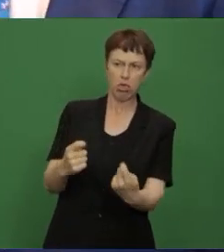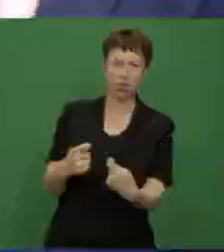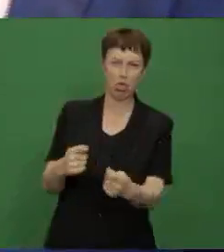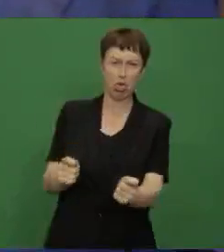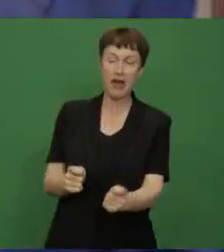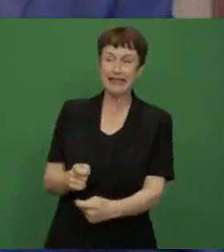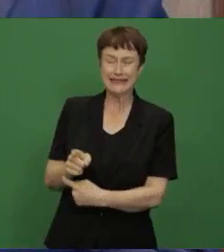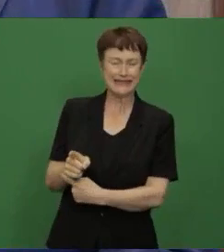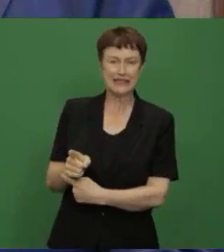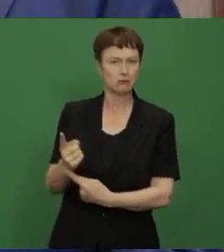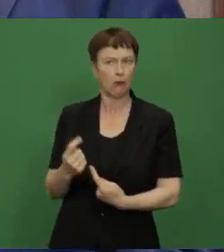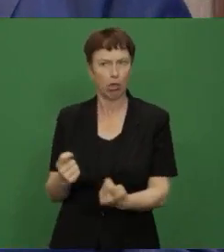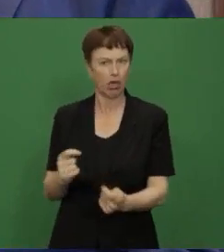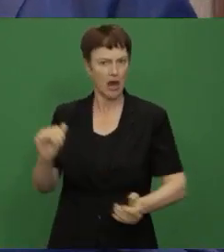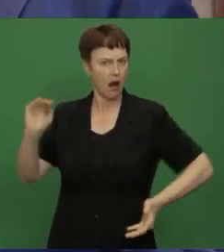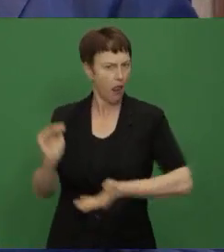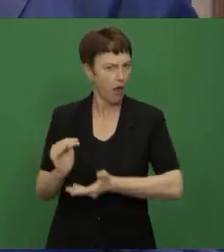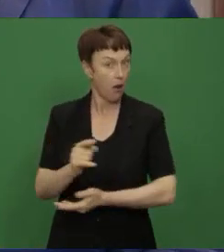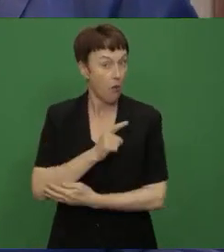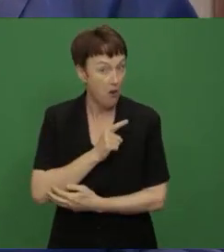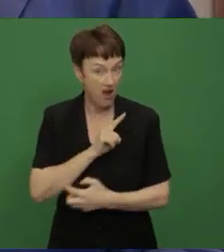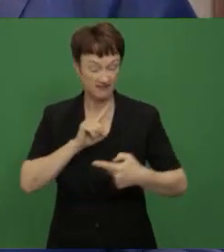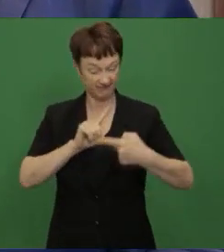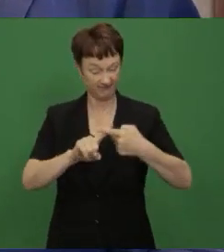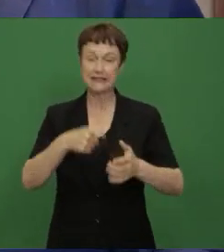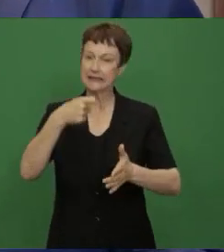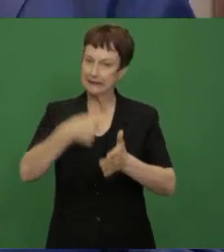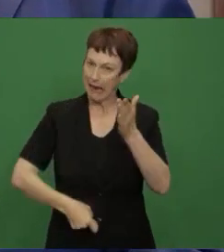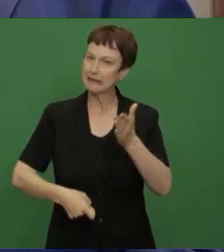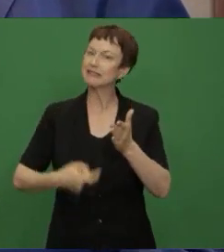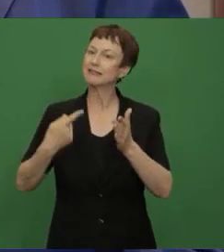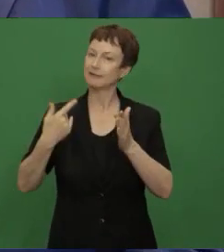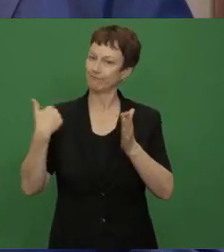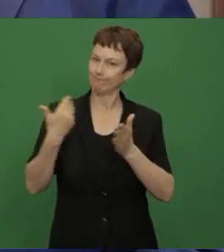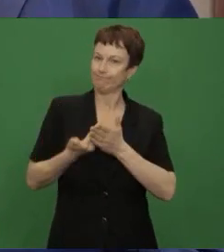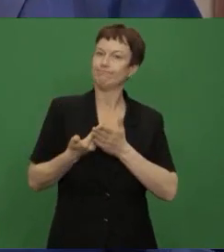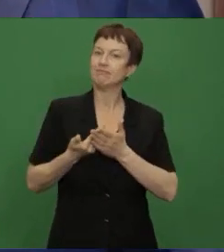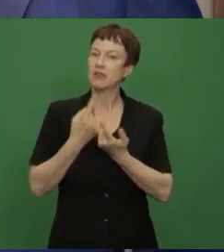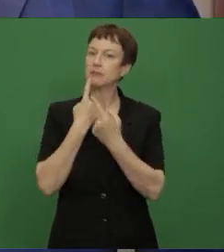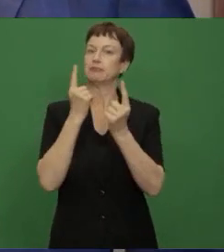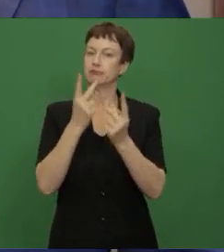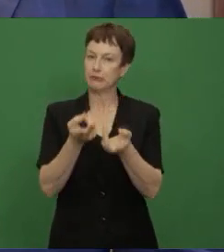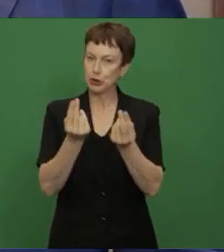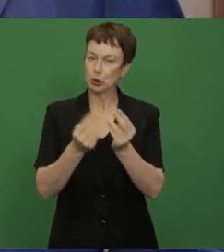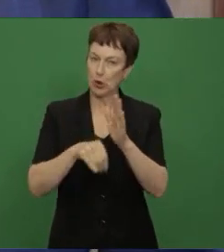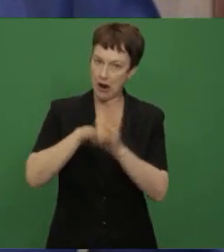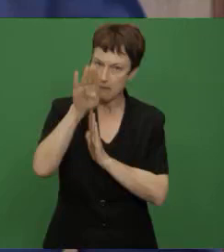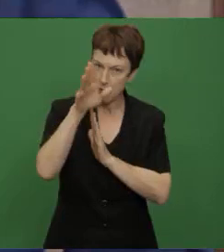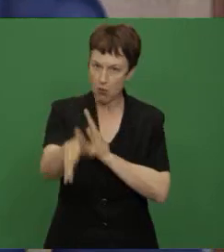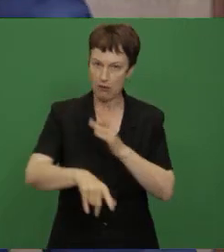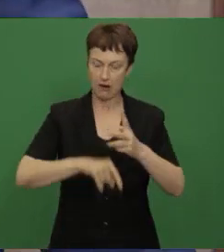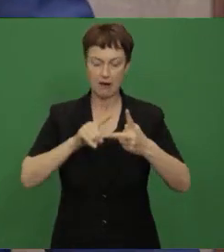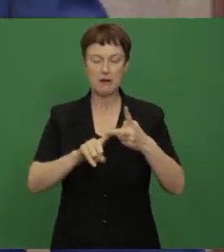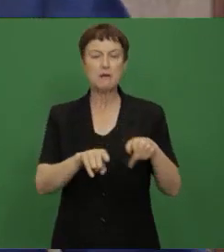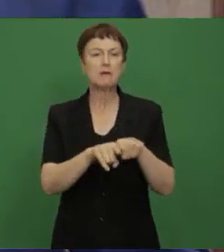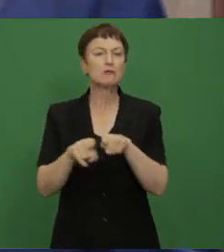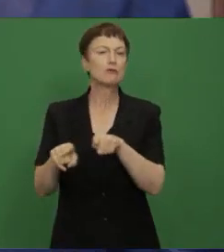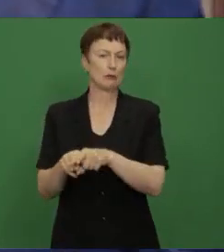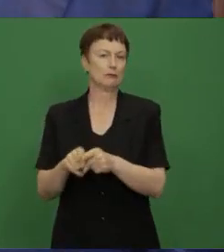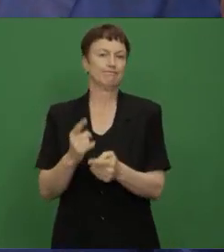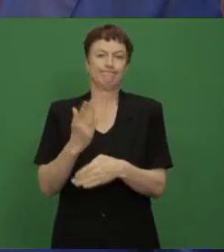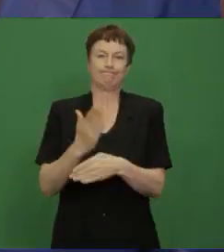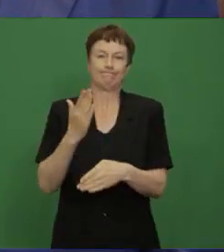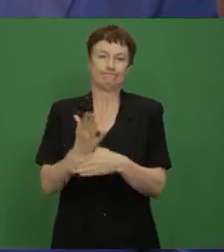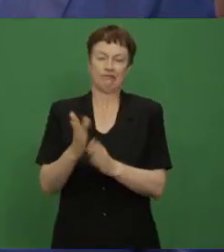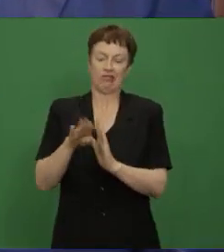changes, weak employment growth, as well as low growth in credit extension